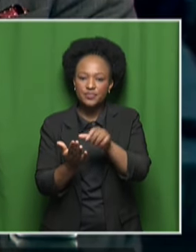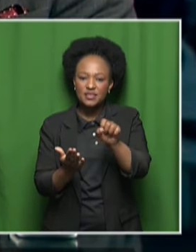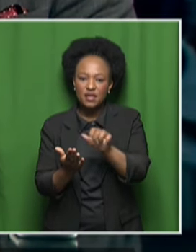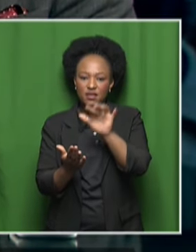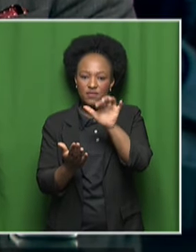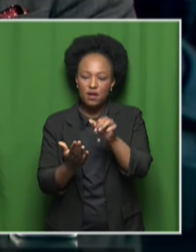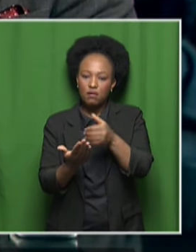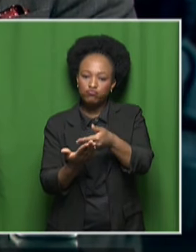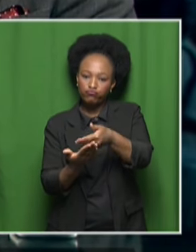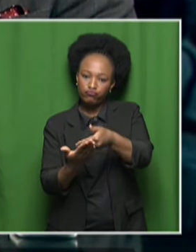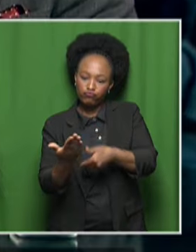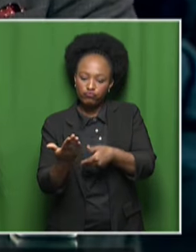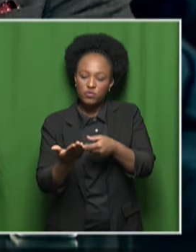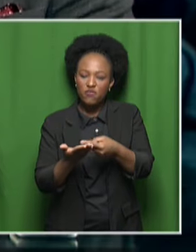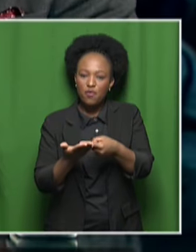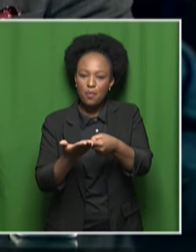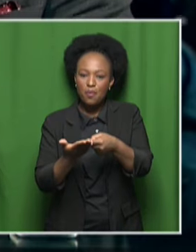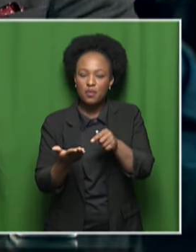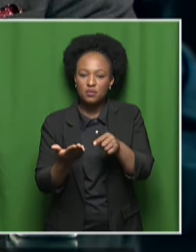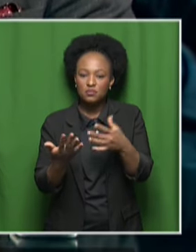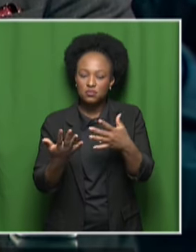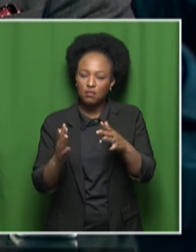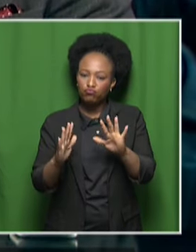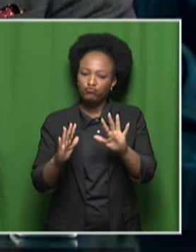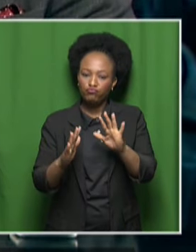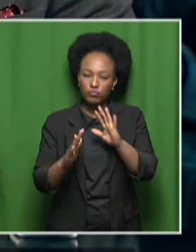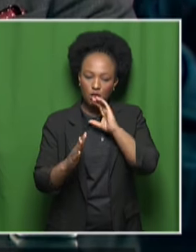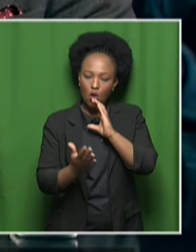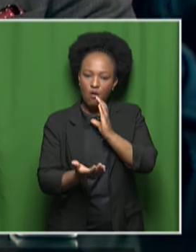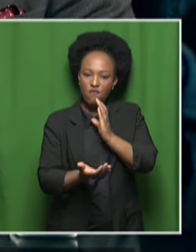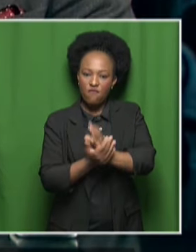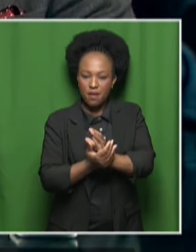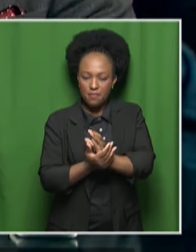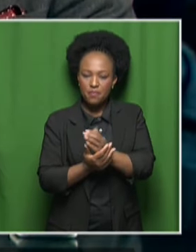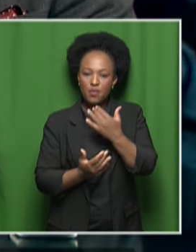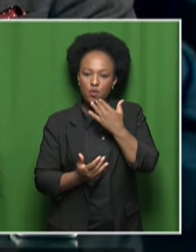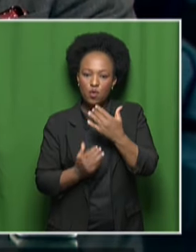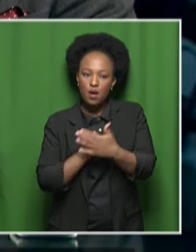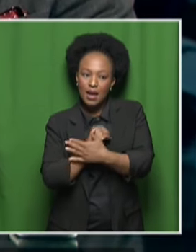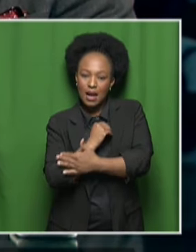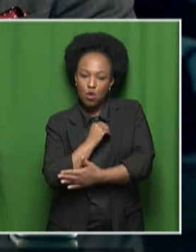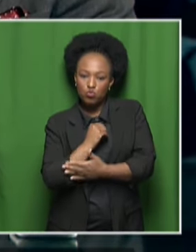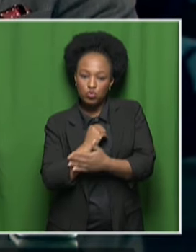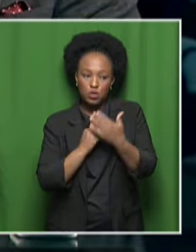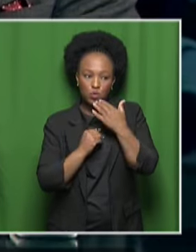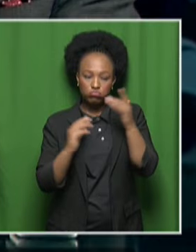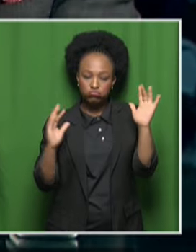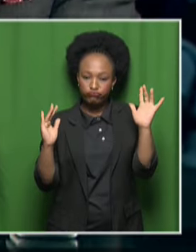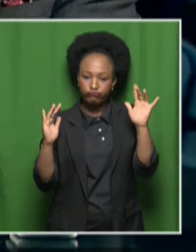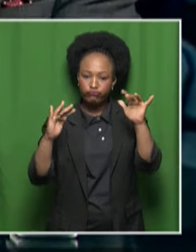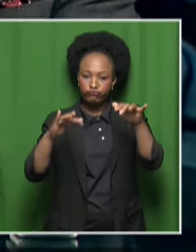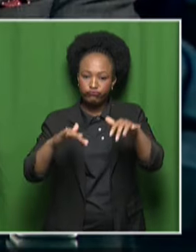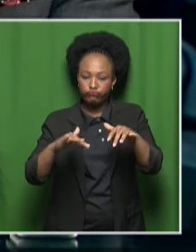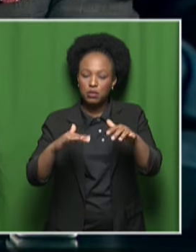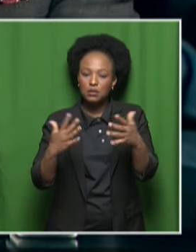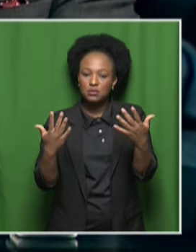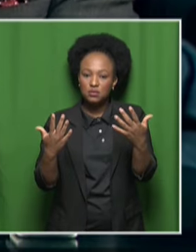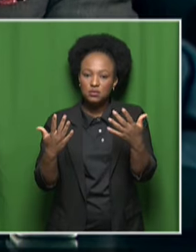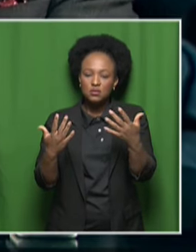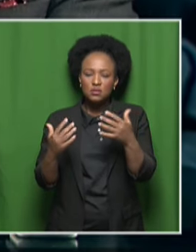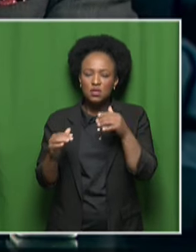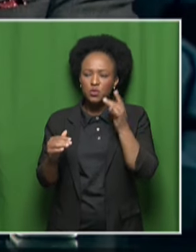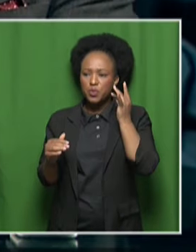in this G20 summit that has been asserted and affirmed by the member states gathered at this leaders summit. And then you hear from